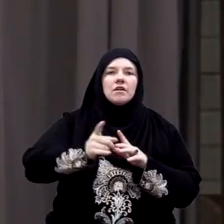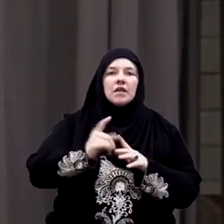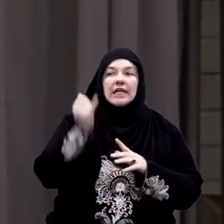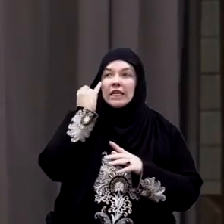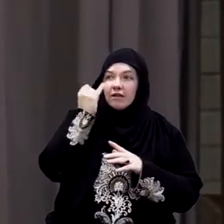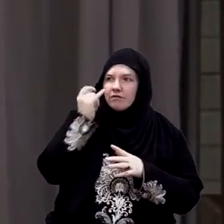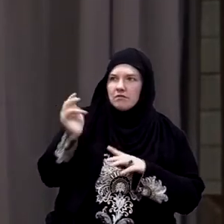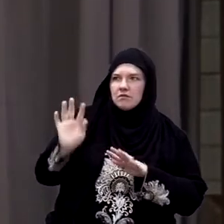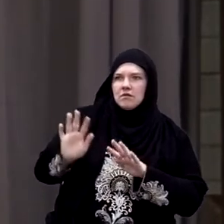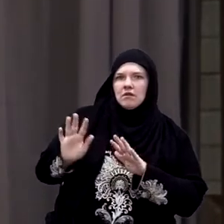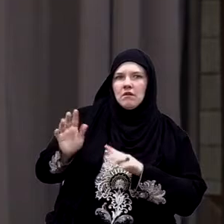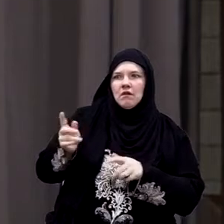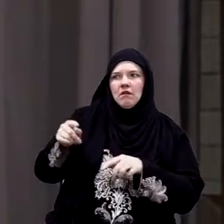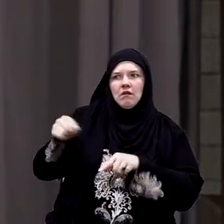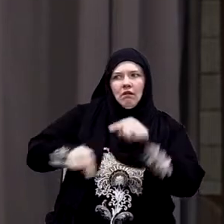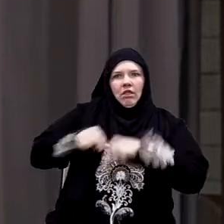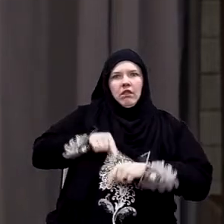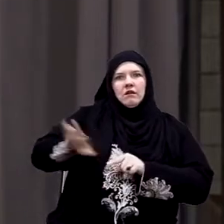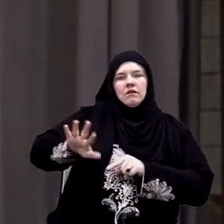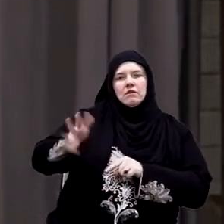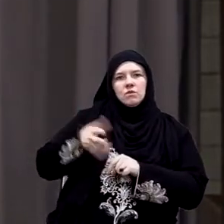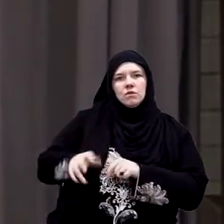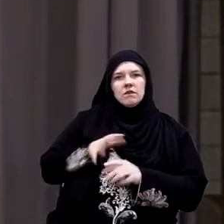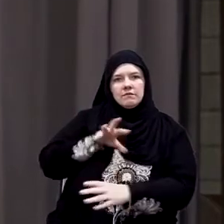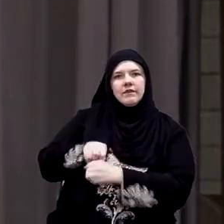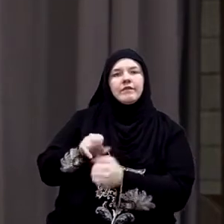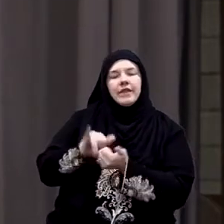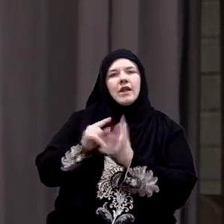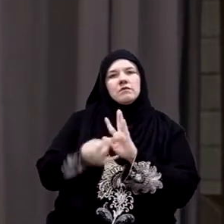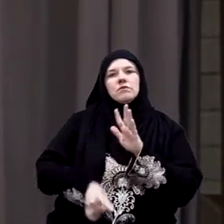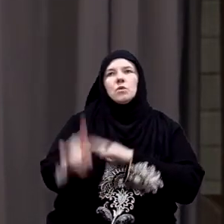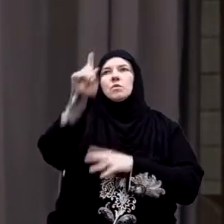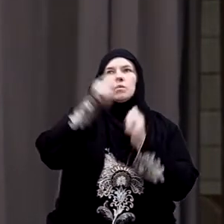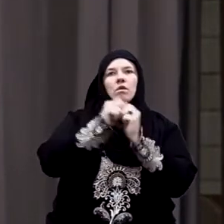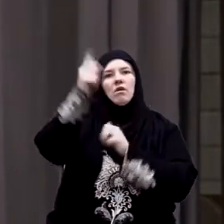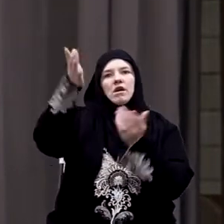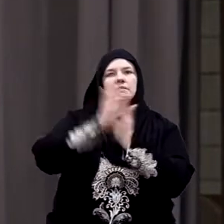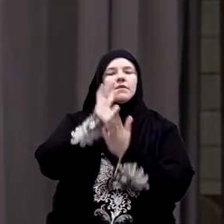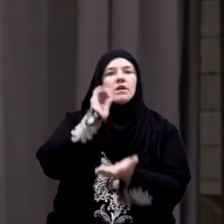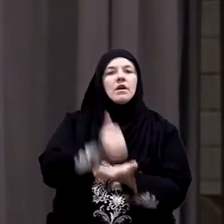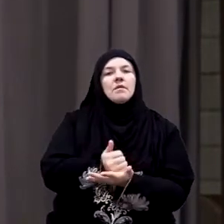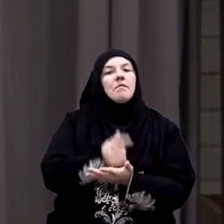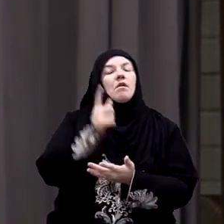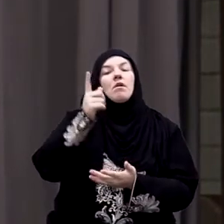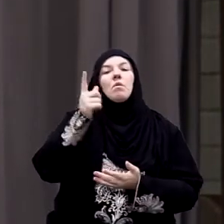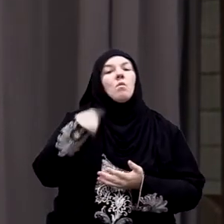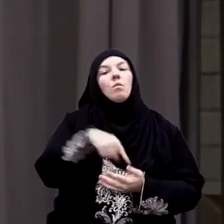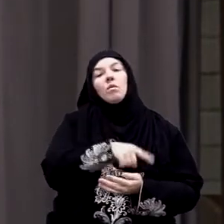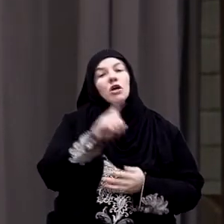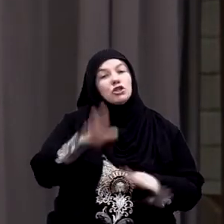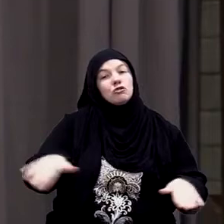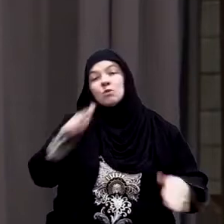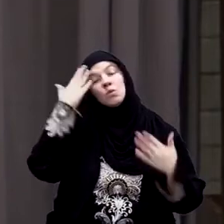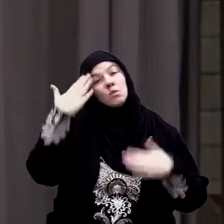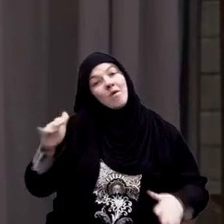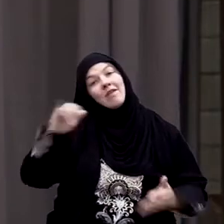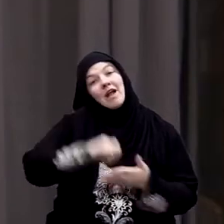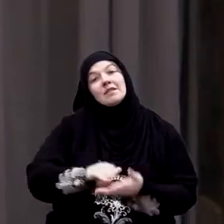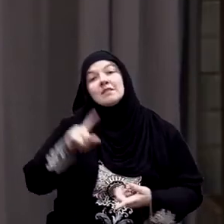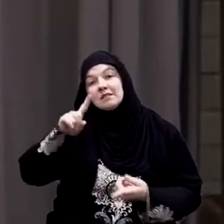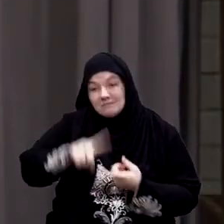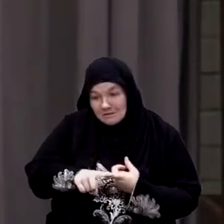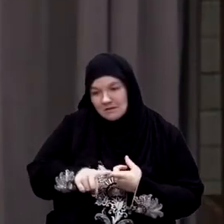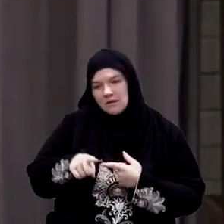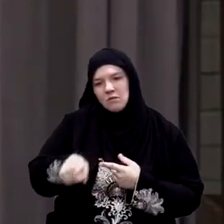towards Allah. Very important. Our children do not know that until we explain to them what the